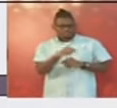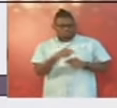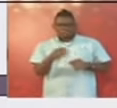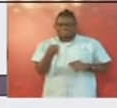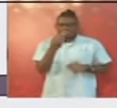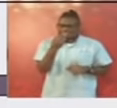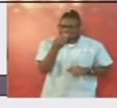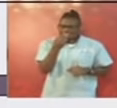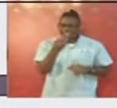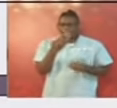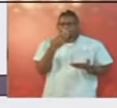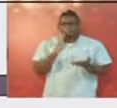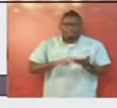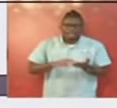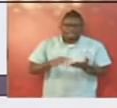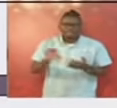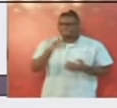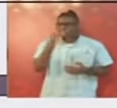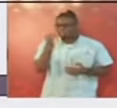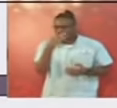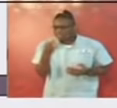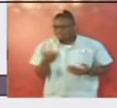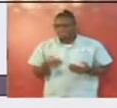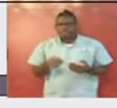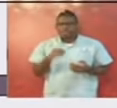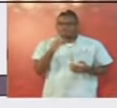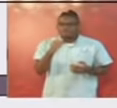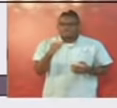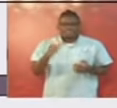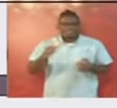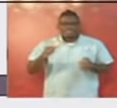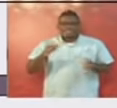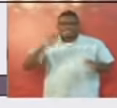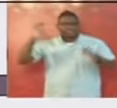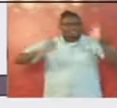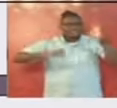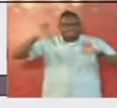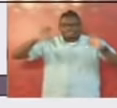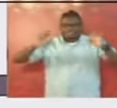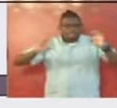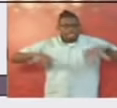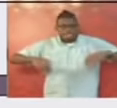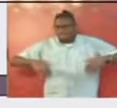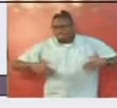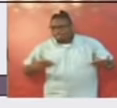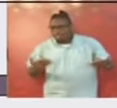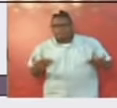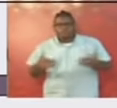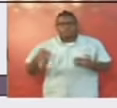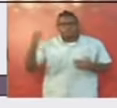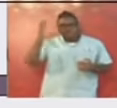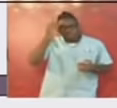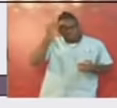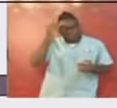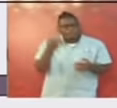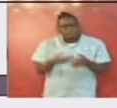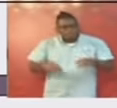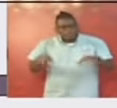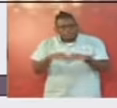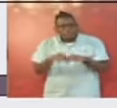more perhaps as a result of fear of exercising. And we know that those remain the pillars when we're dealing with these chronic illnesses.